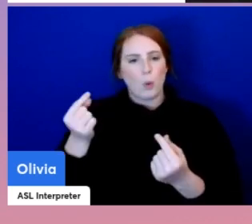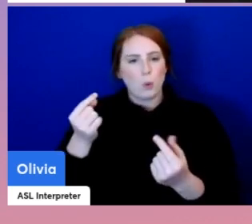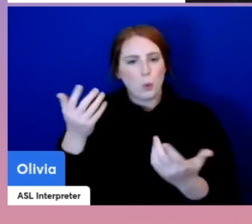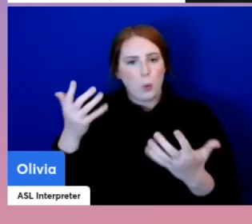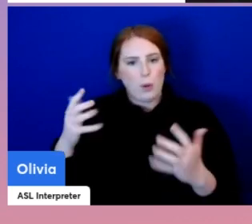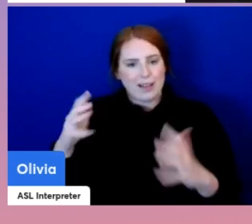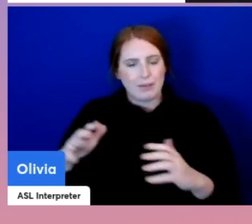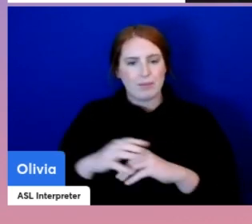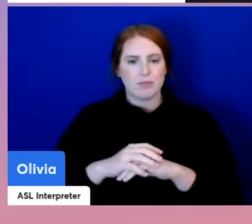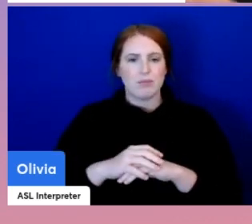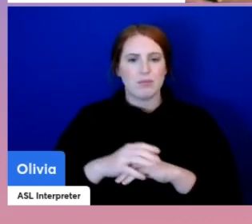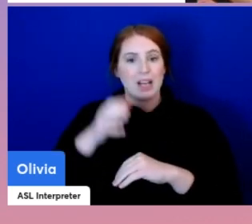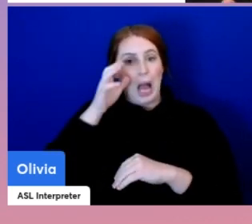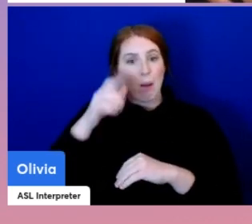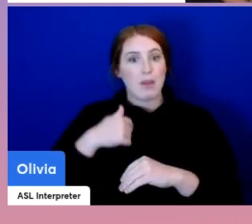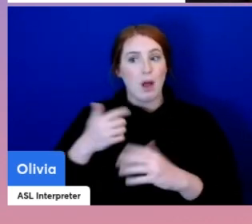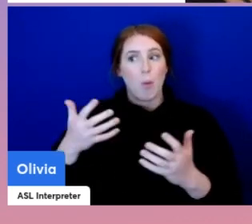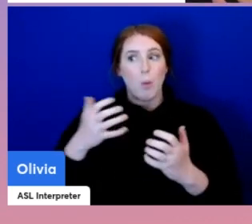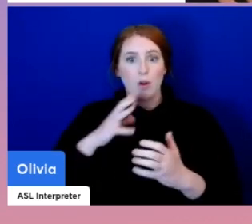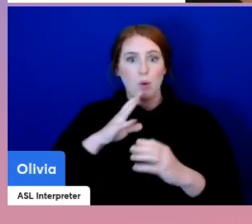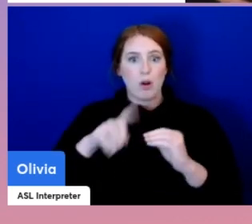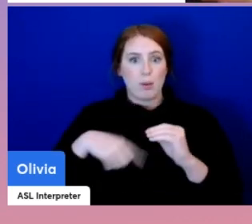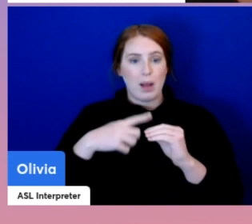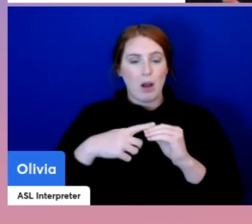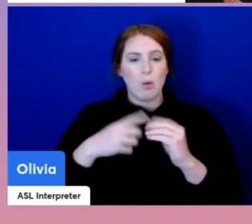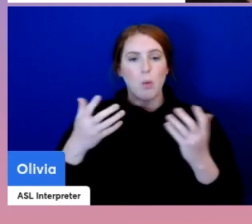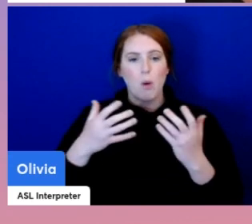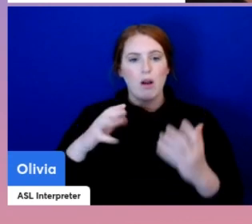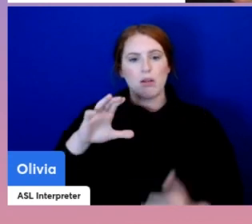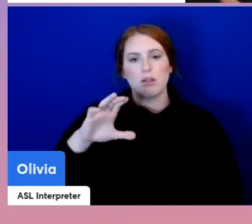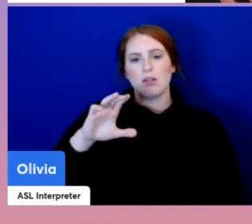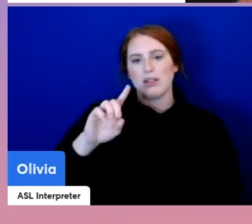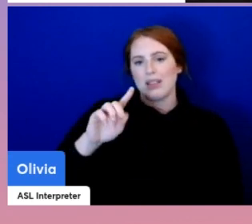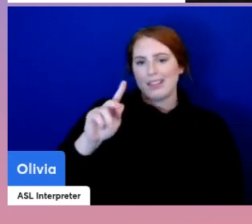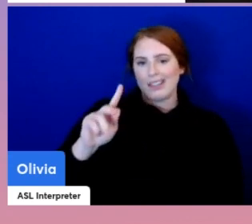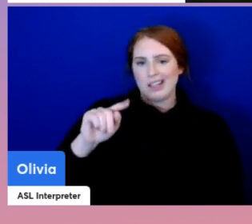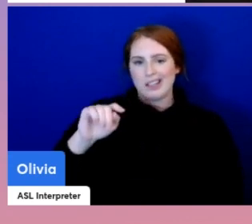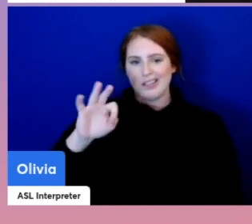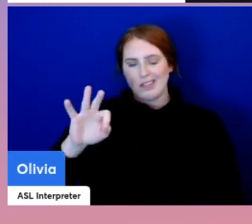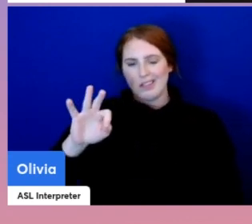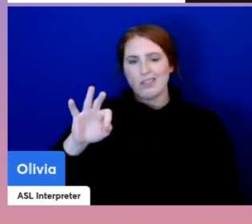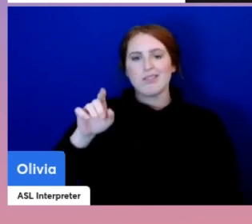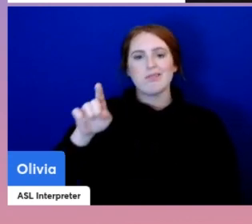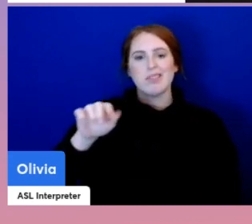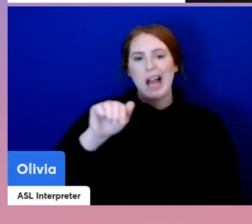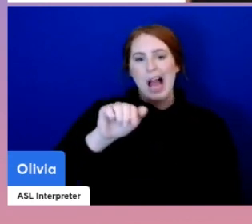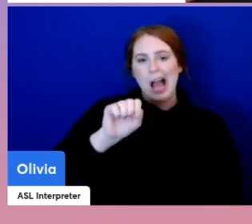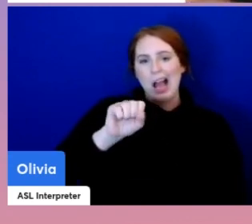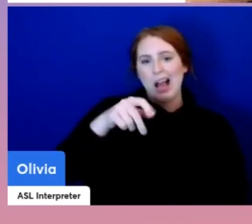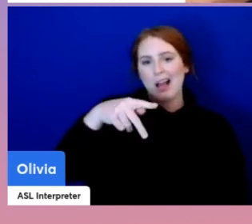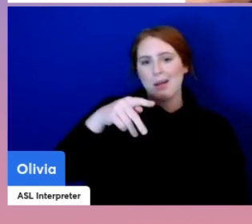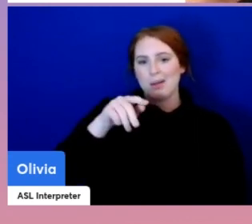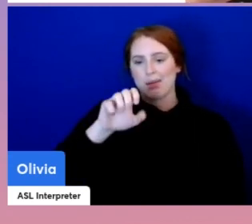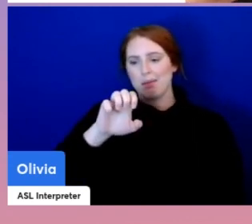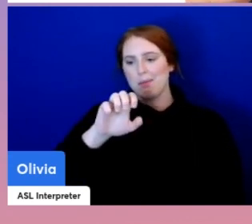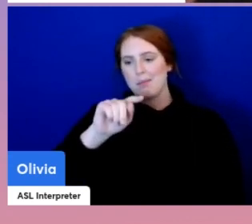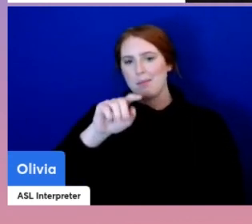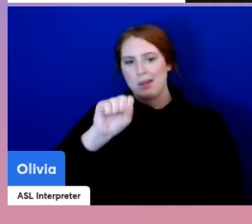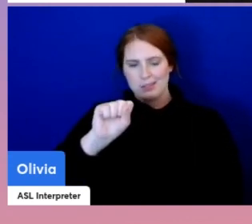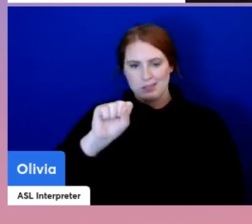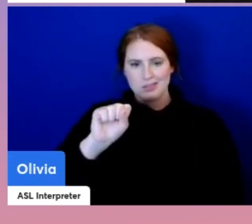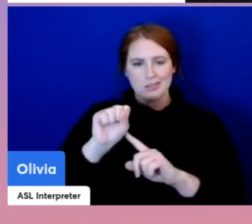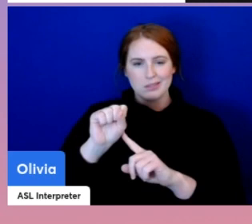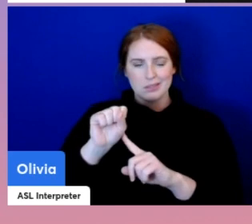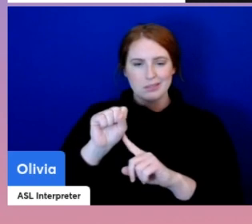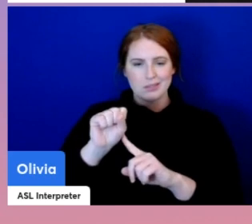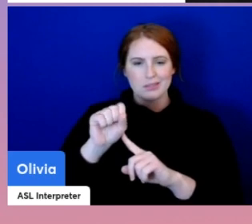I'd like to introduce you to is CDK in CDKTF is aspects. And whilst they have great uses outside of security,